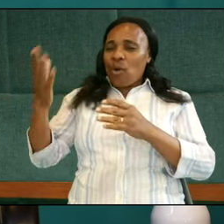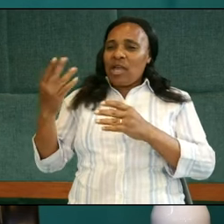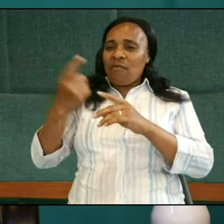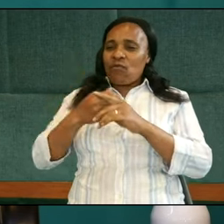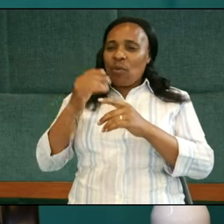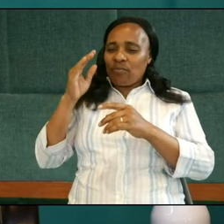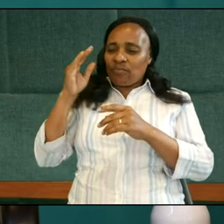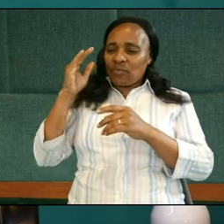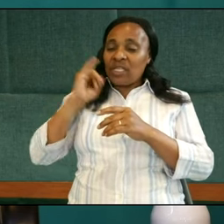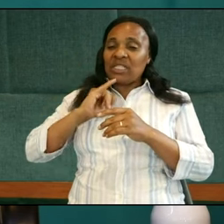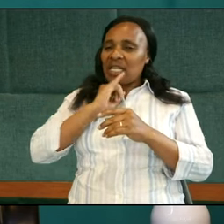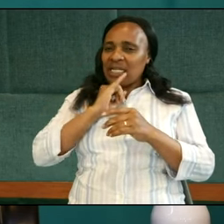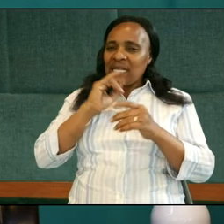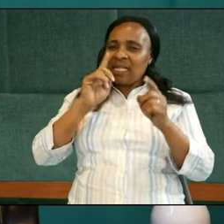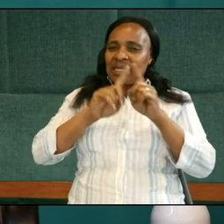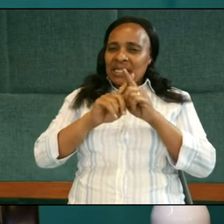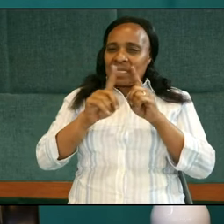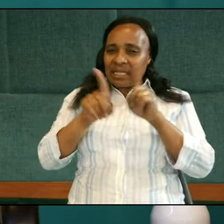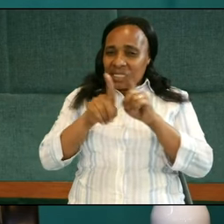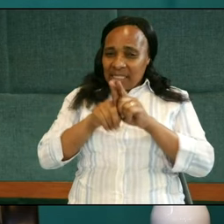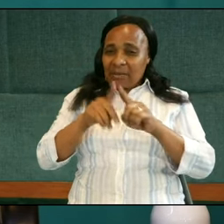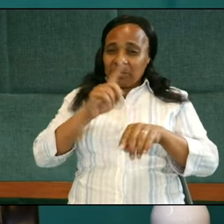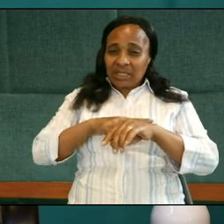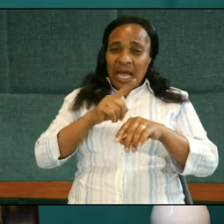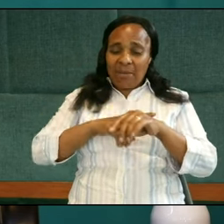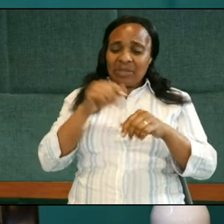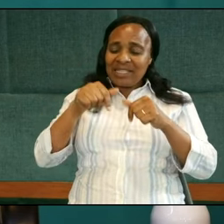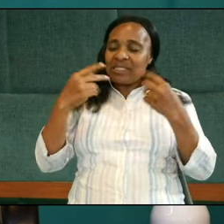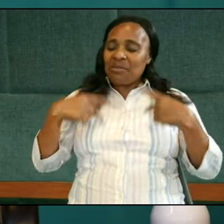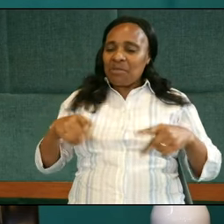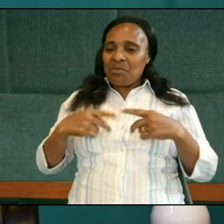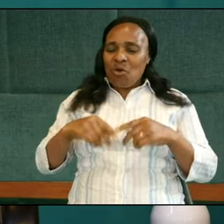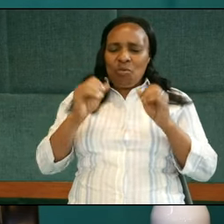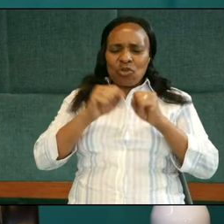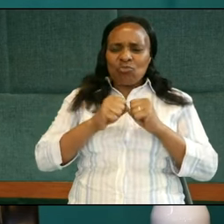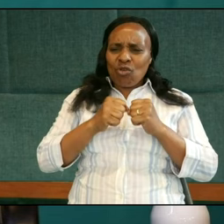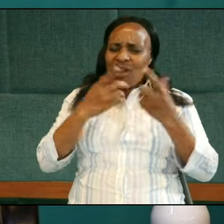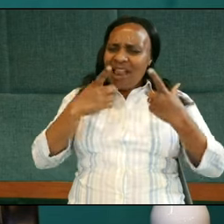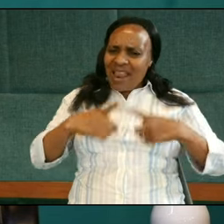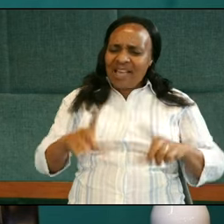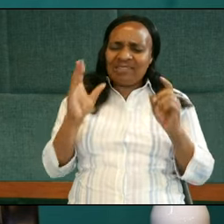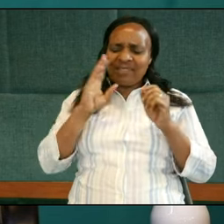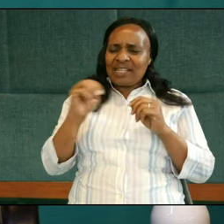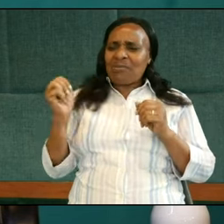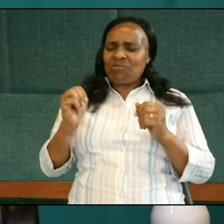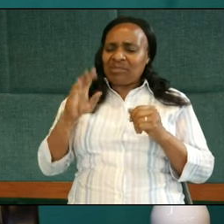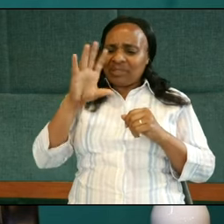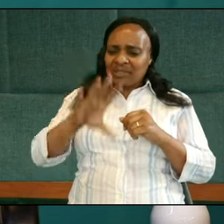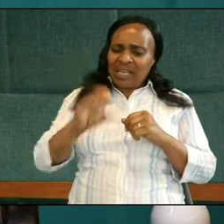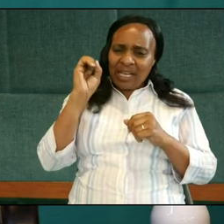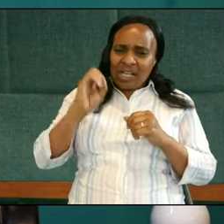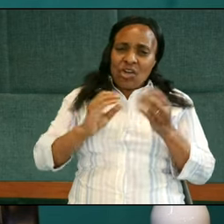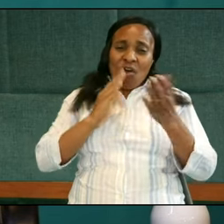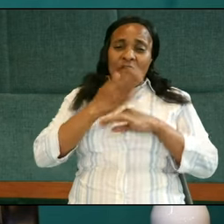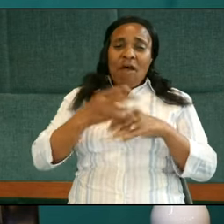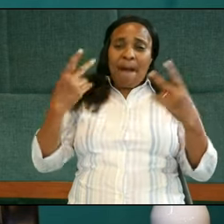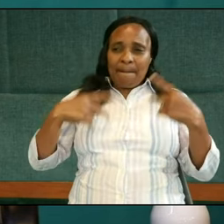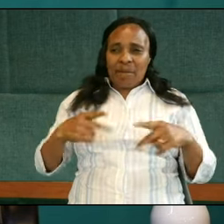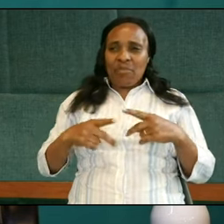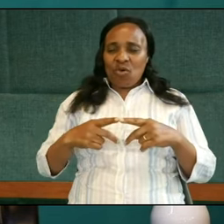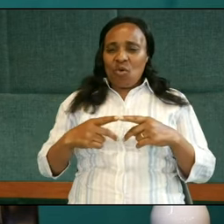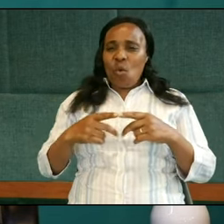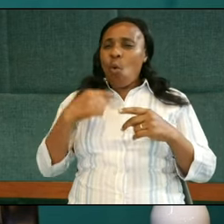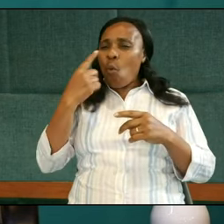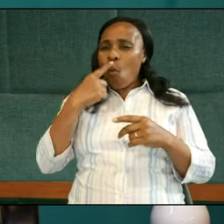the Israelites, mm-hmm. and he's like, these people, I will let them be taken over by a people that